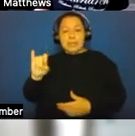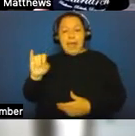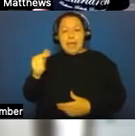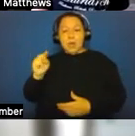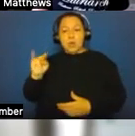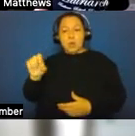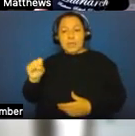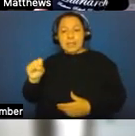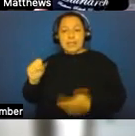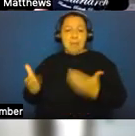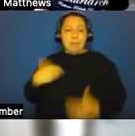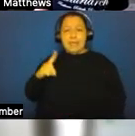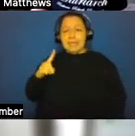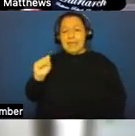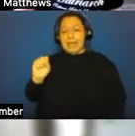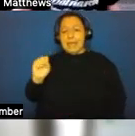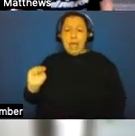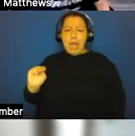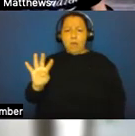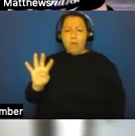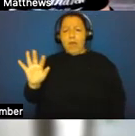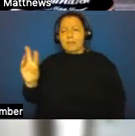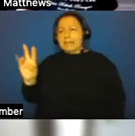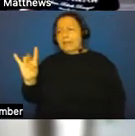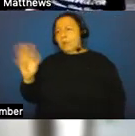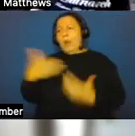5, 6, 7, whatever we're up to by now.